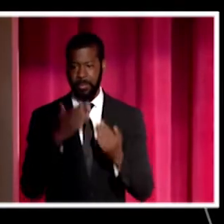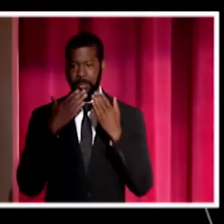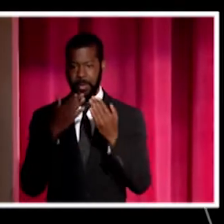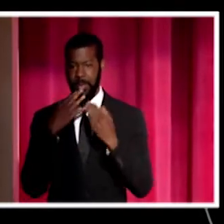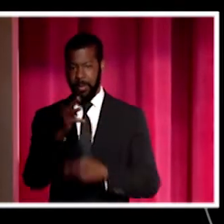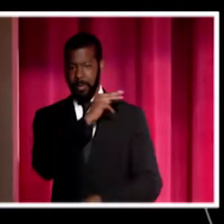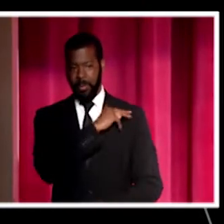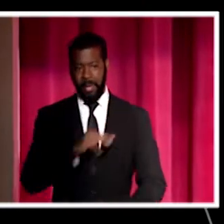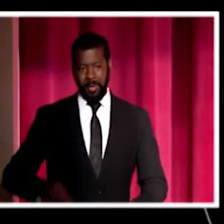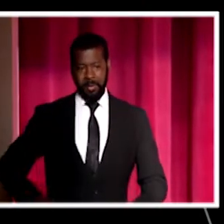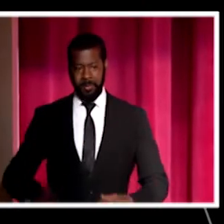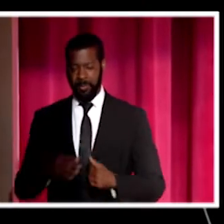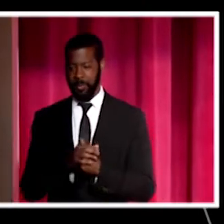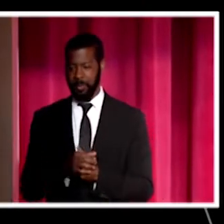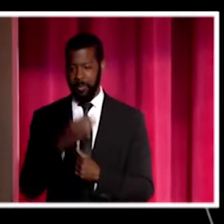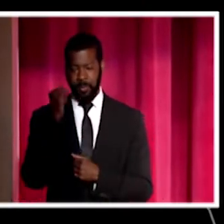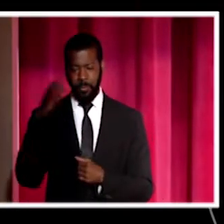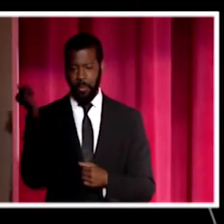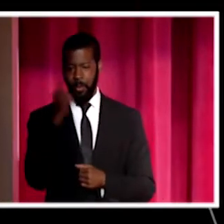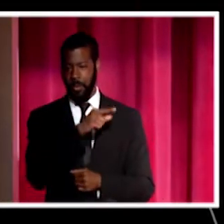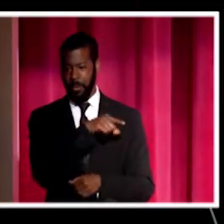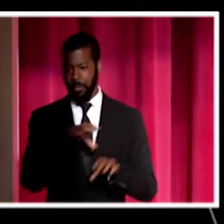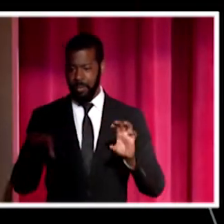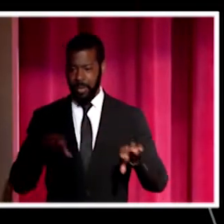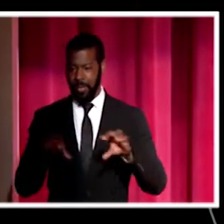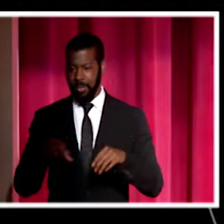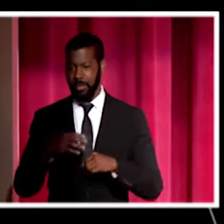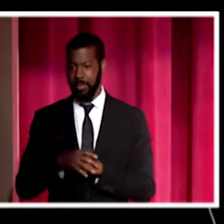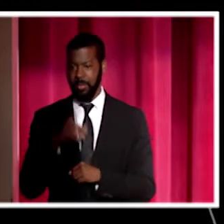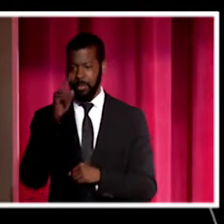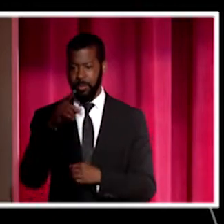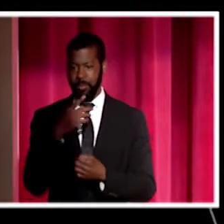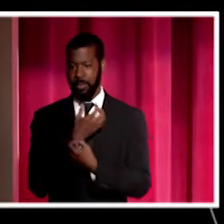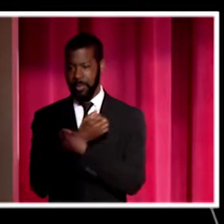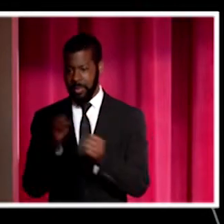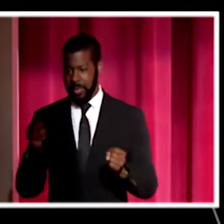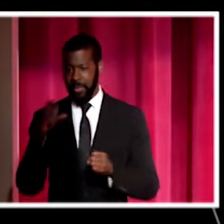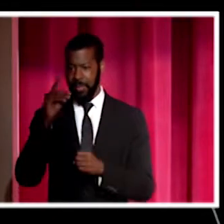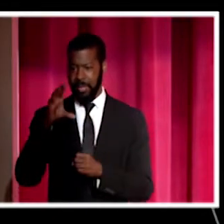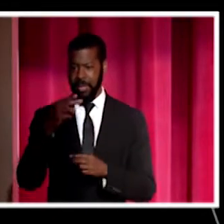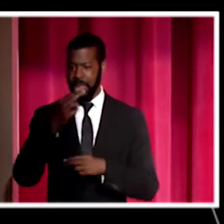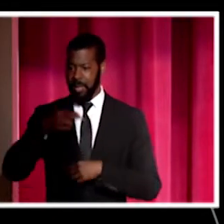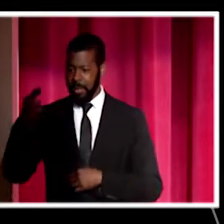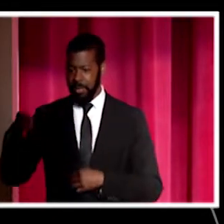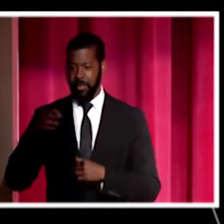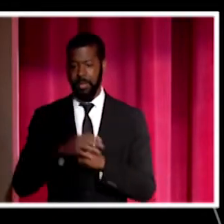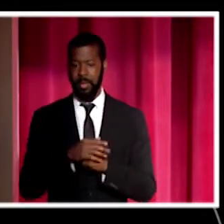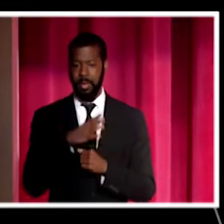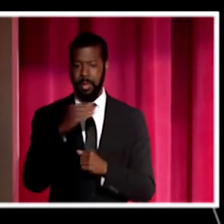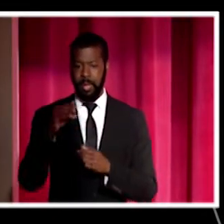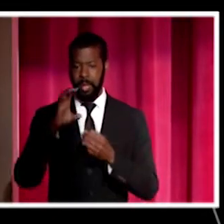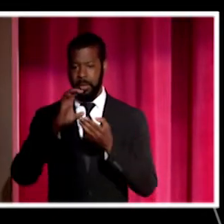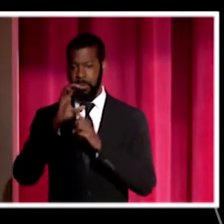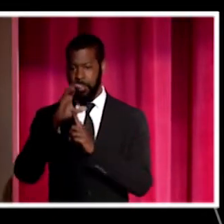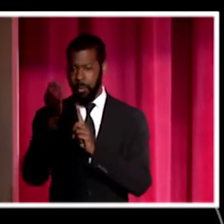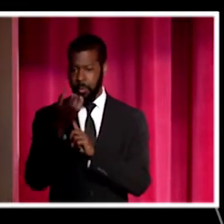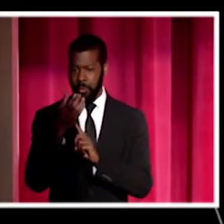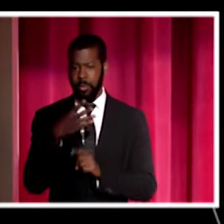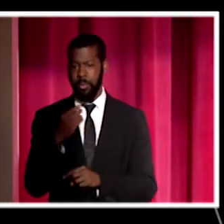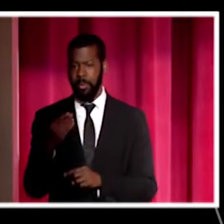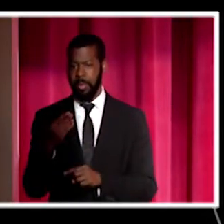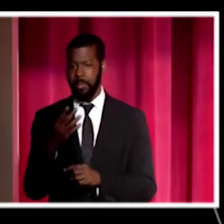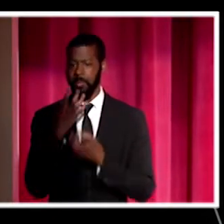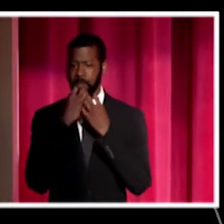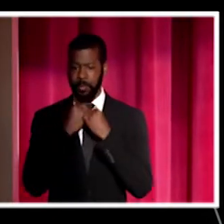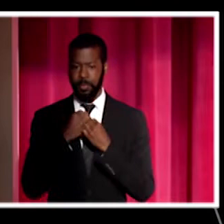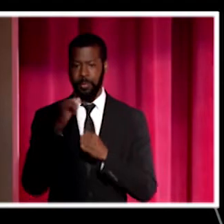Mayor Bowser, for all you have done to preserve the district's history and culture while ensuring